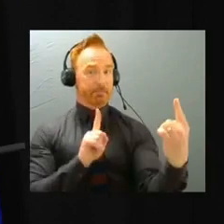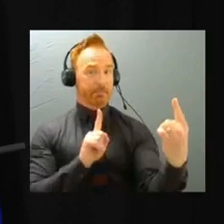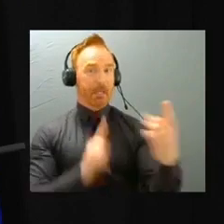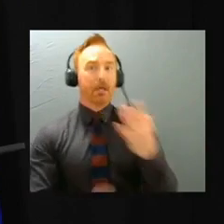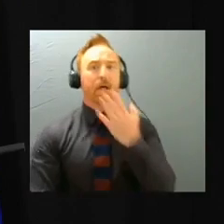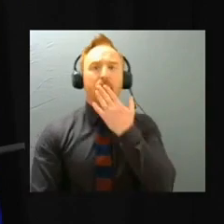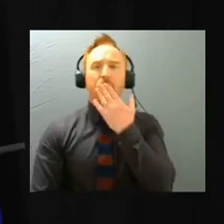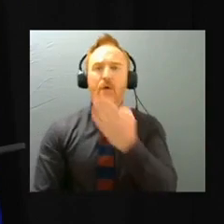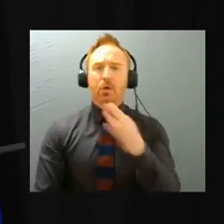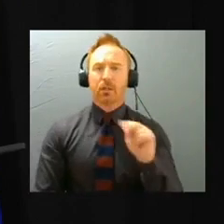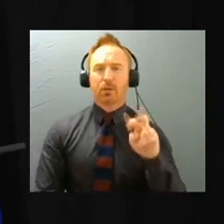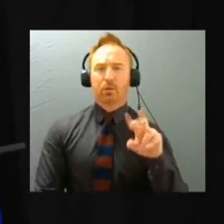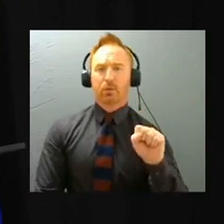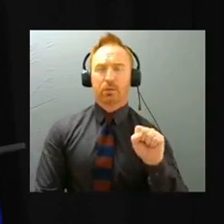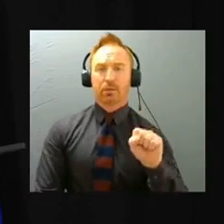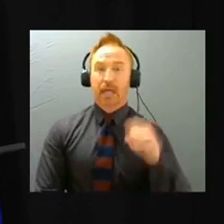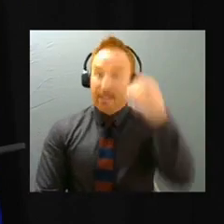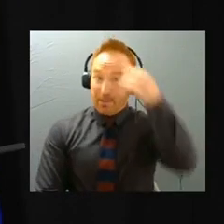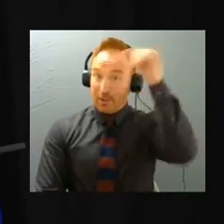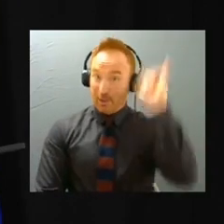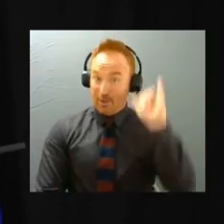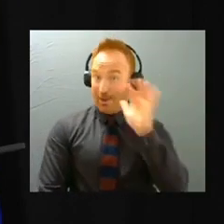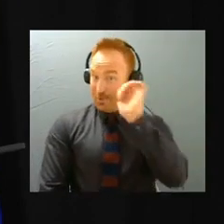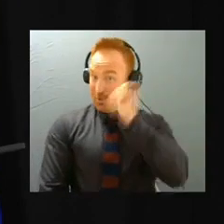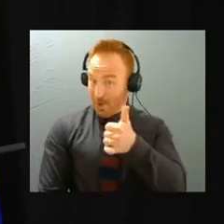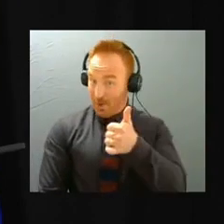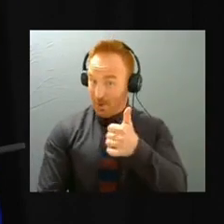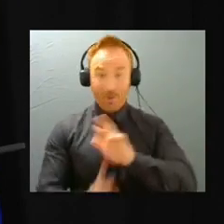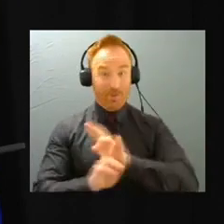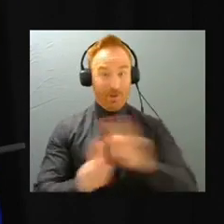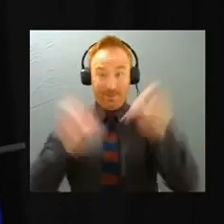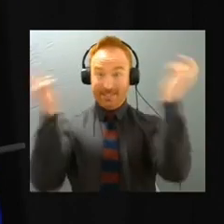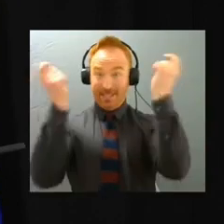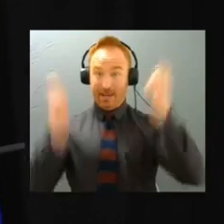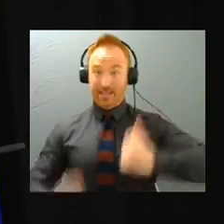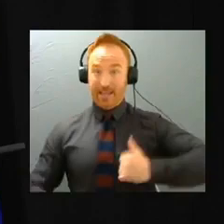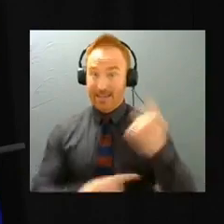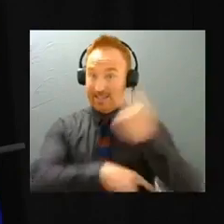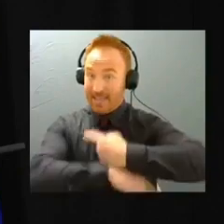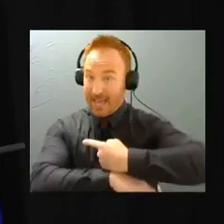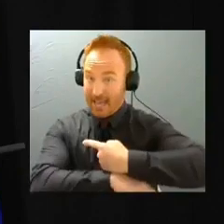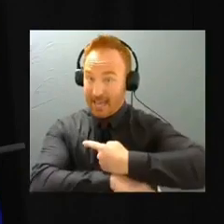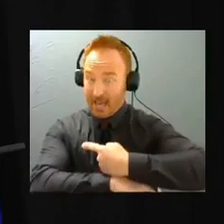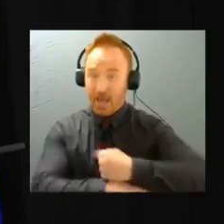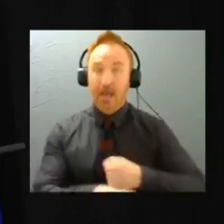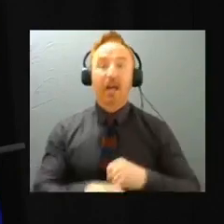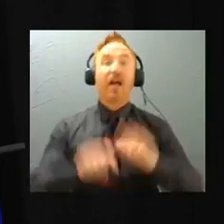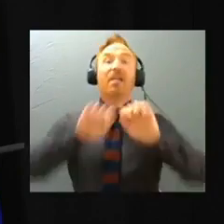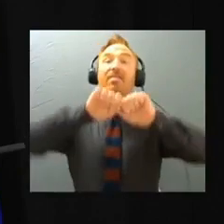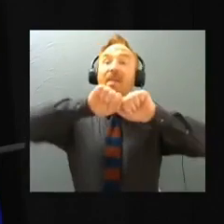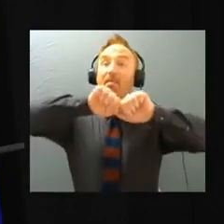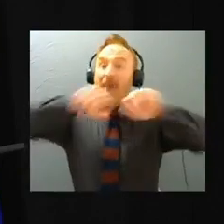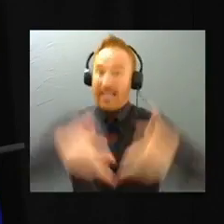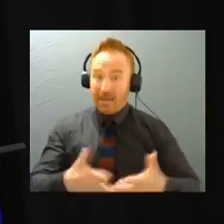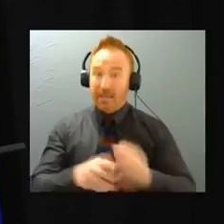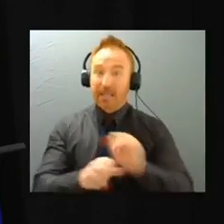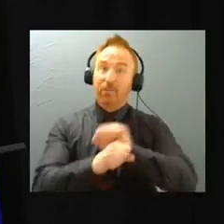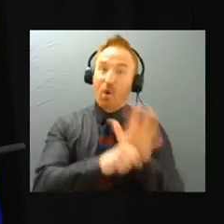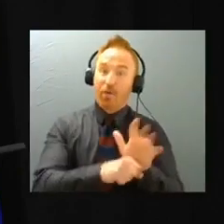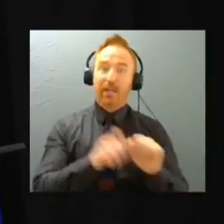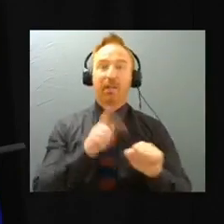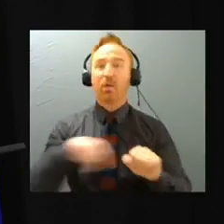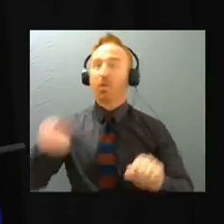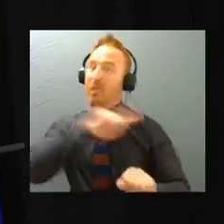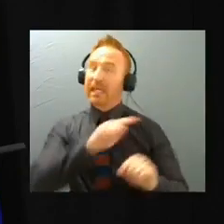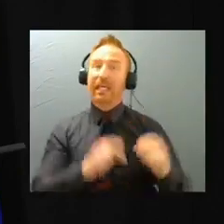looks to celebrate Canada Day. The pandemic has provided us all with a lot of time to reflect on our lives and